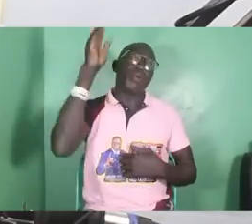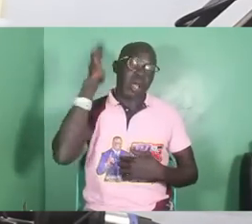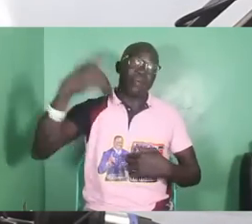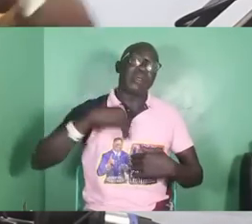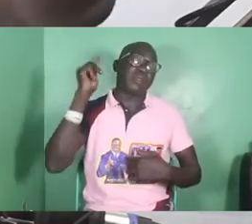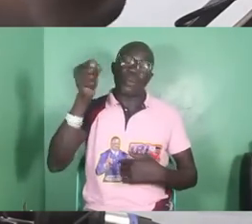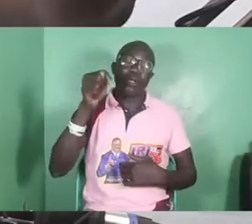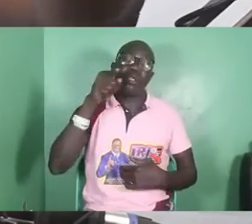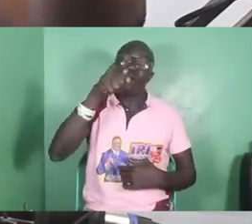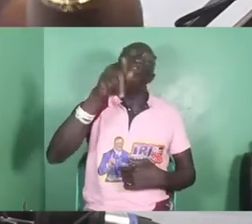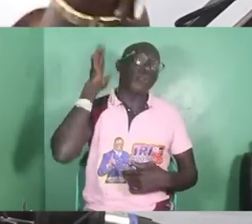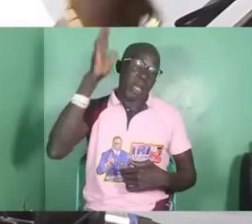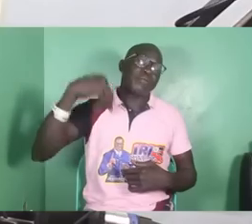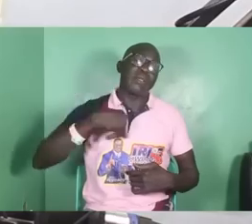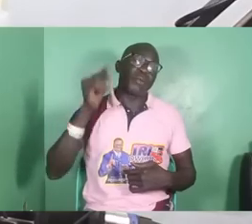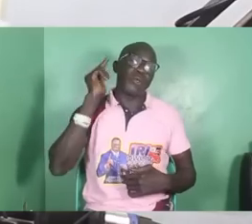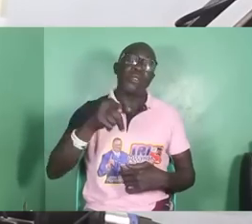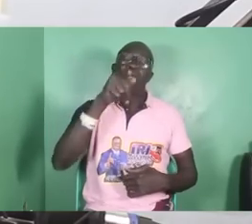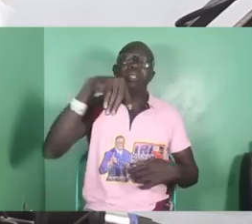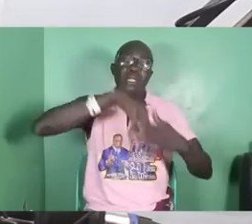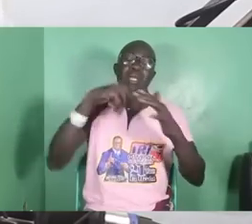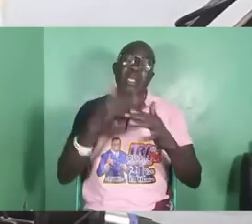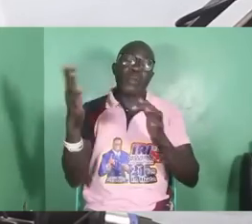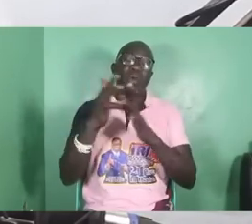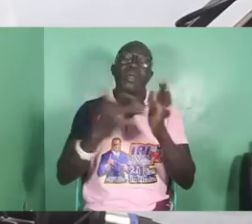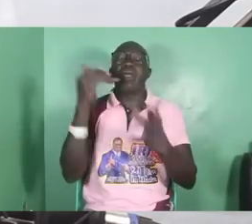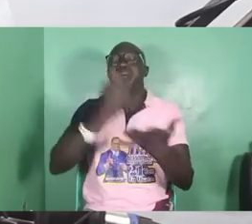need testimony. Amen. What need testimony? Amen. In the name.